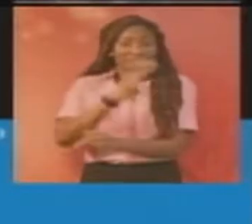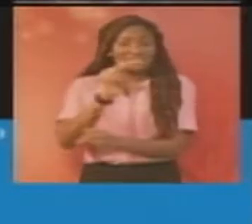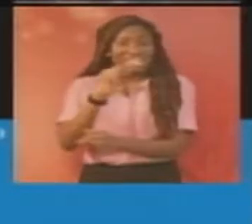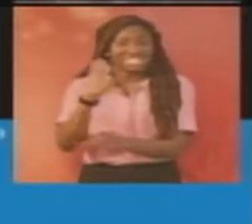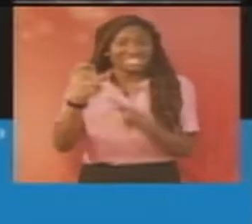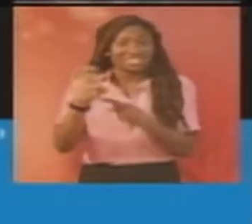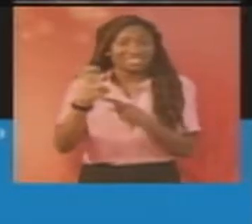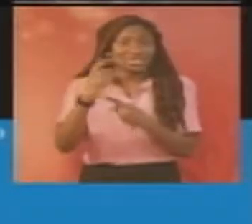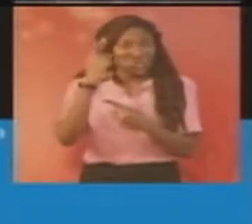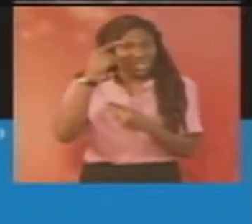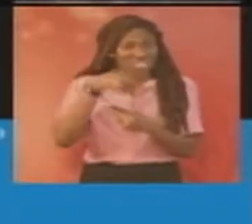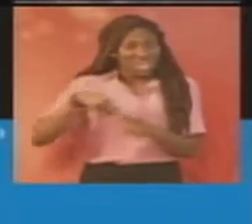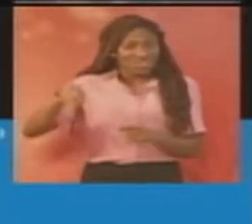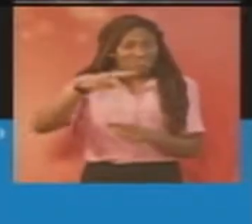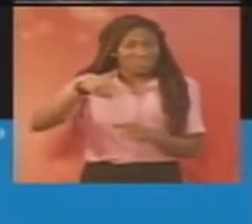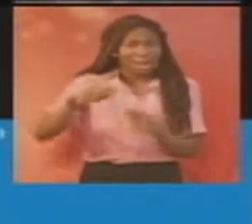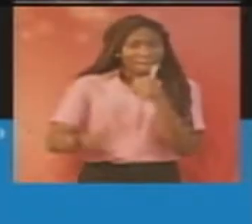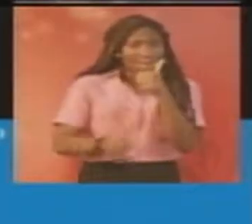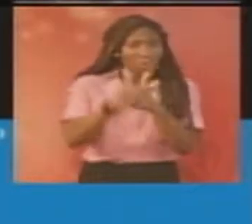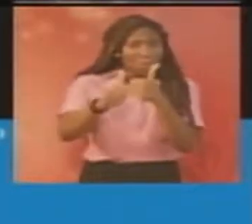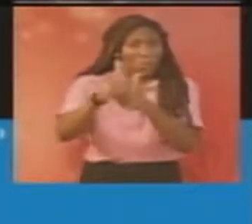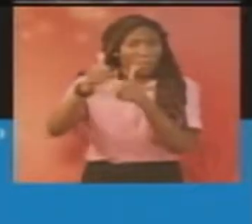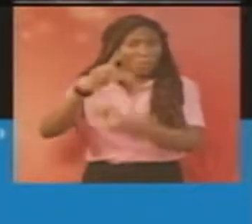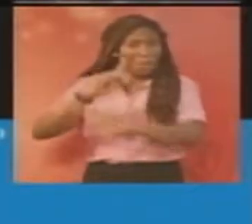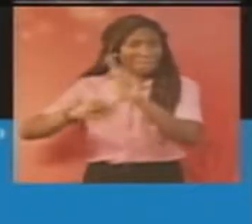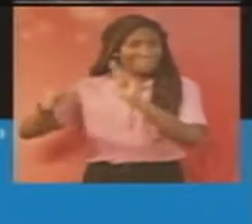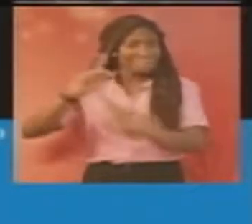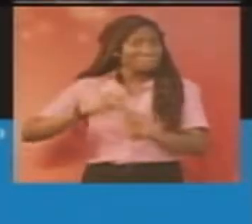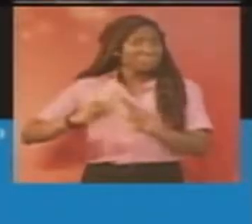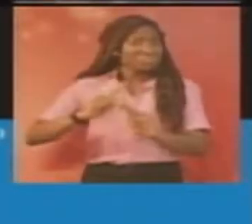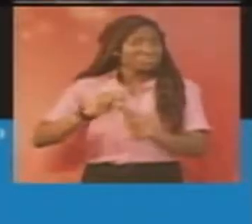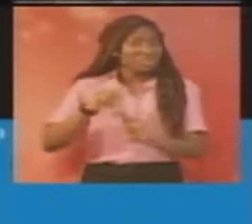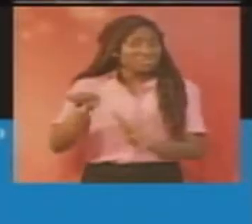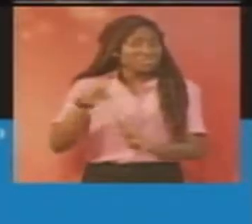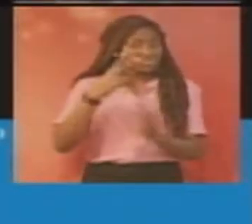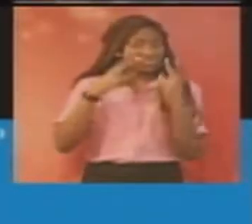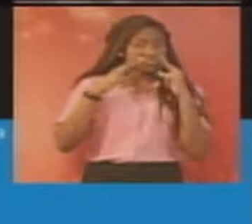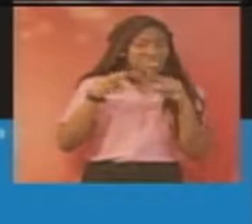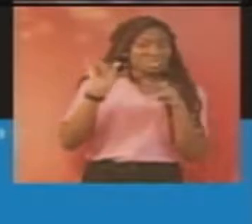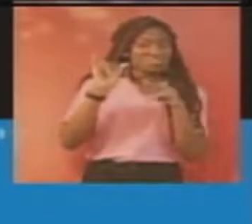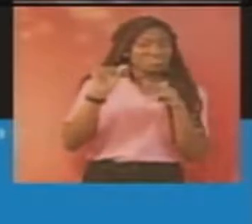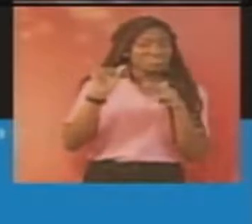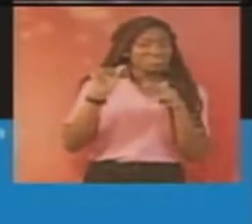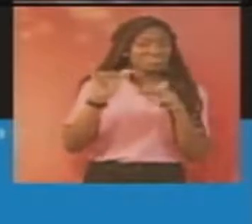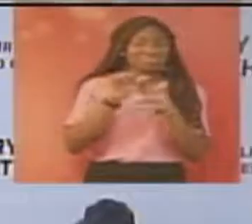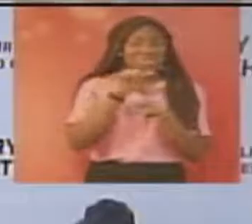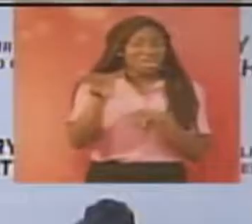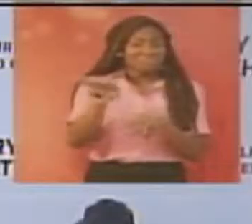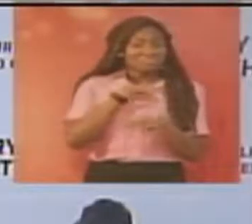people being prevented from getting the vaccines in this country over the years? Thank you.